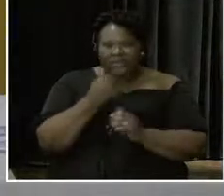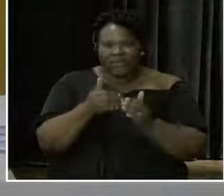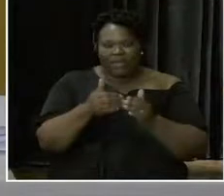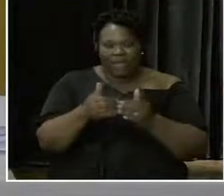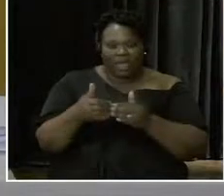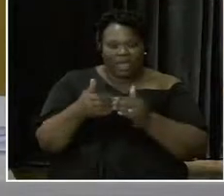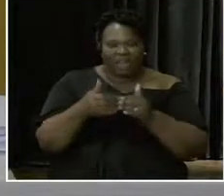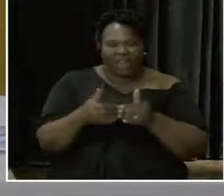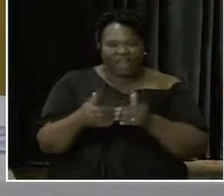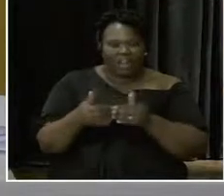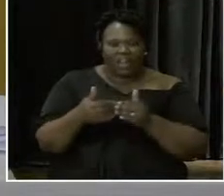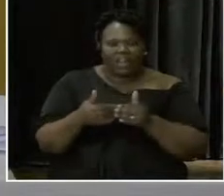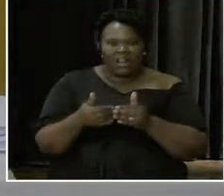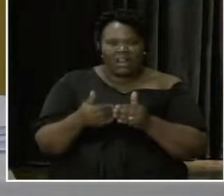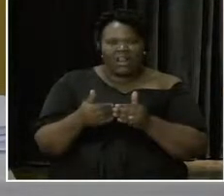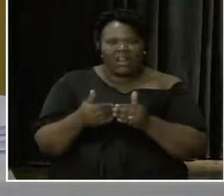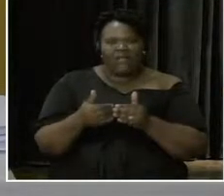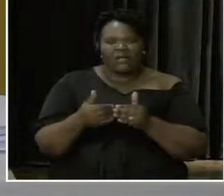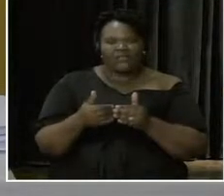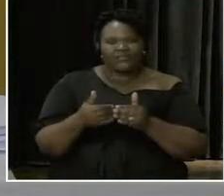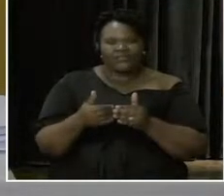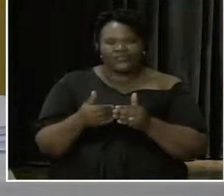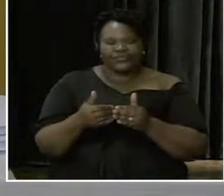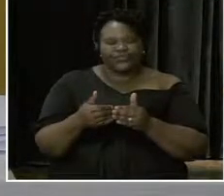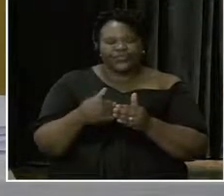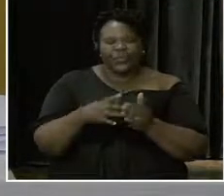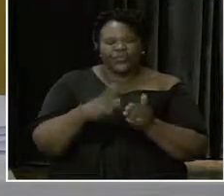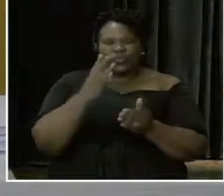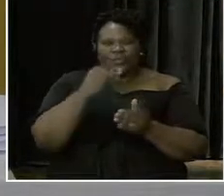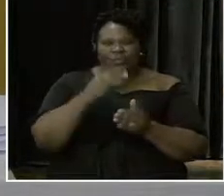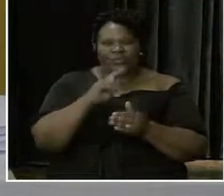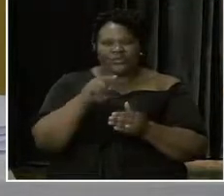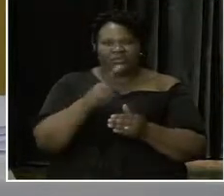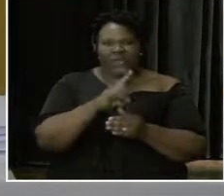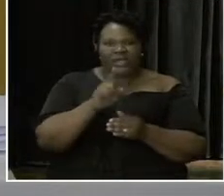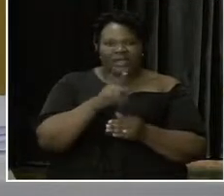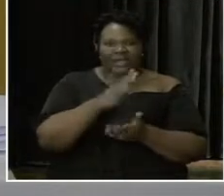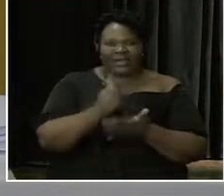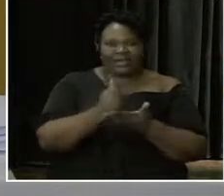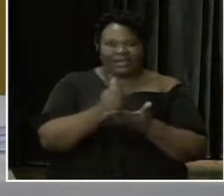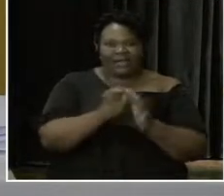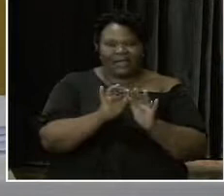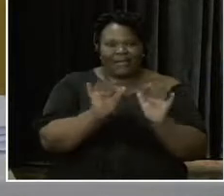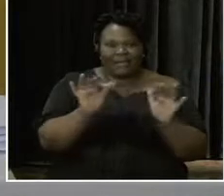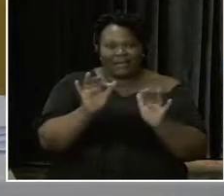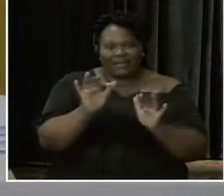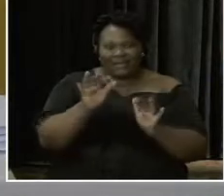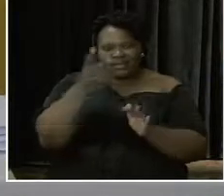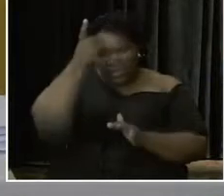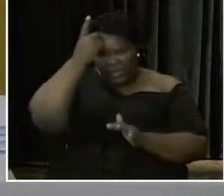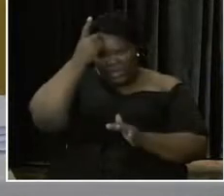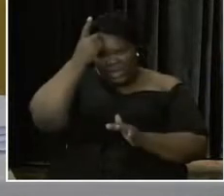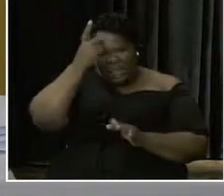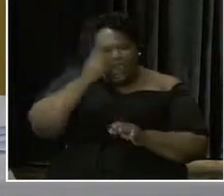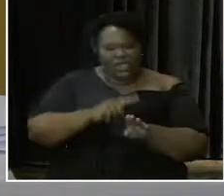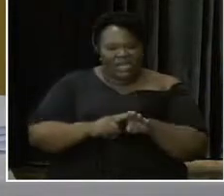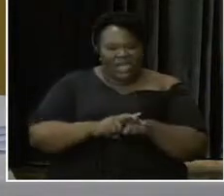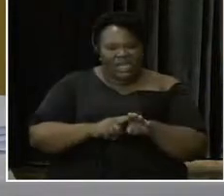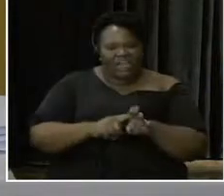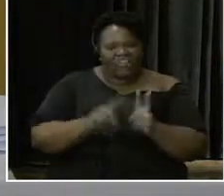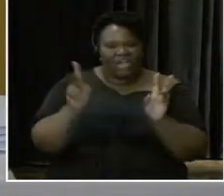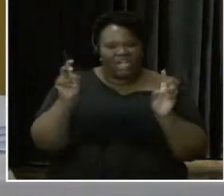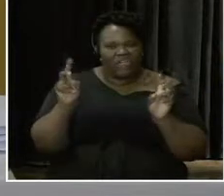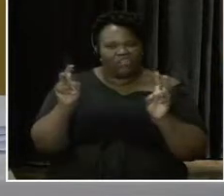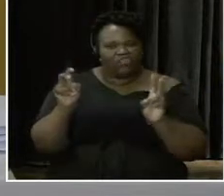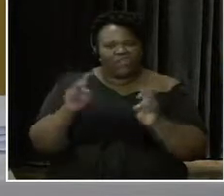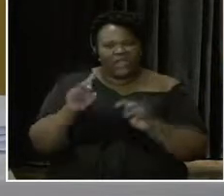us not bring issues that are not going to help people of eThekwini. Let's talk about the plan, not the racial issues, etc.,